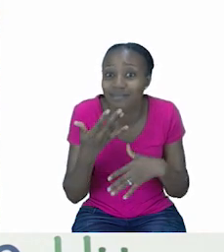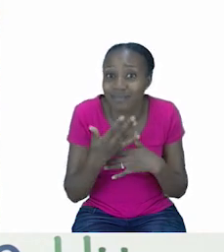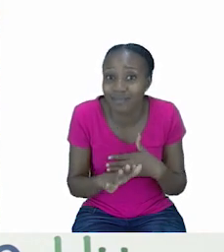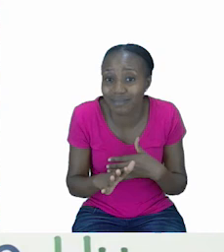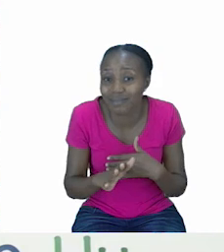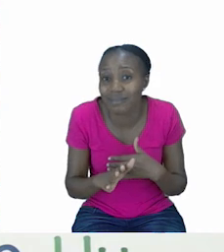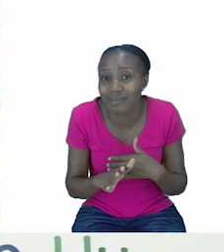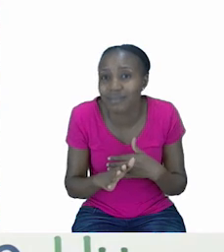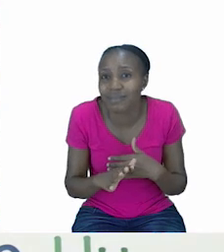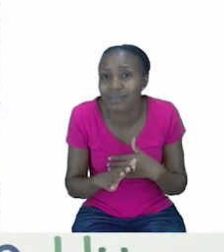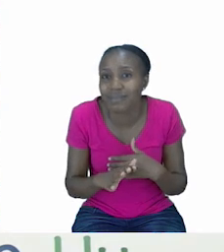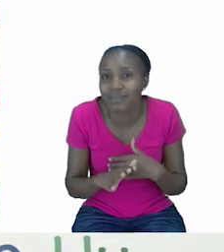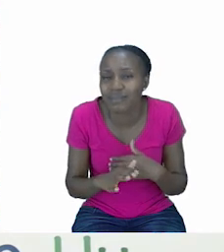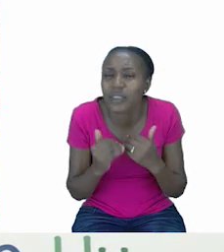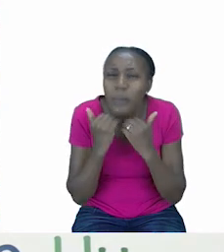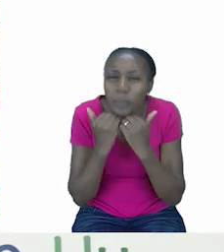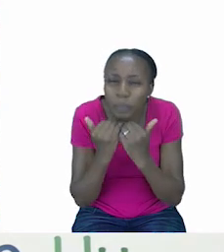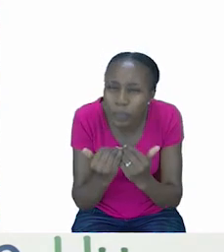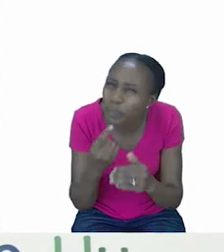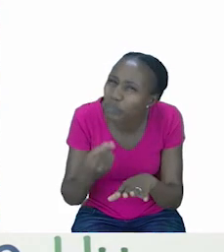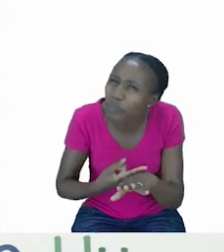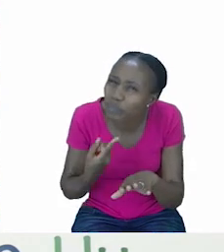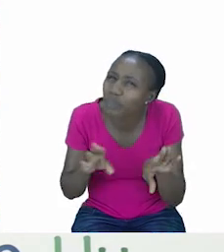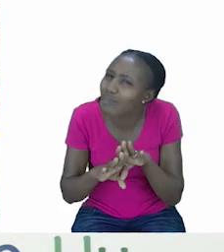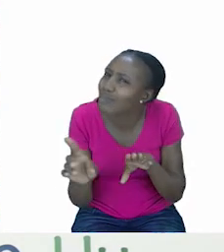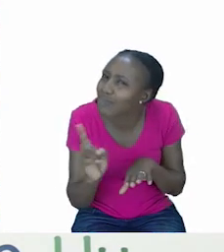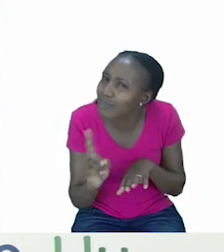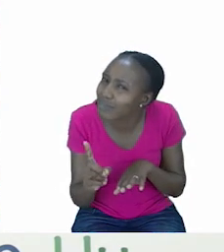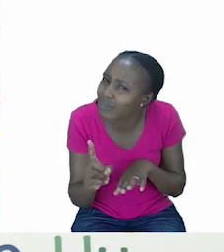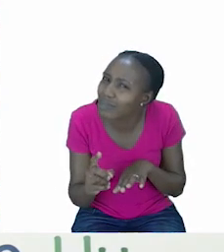lesson, it's very important for us to